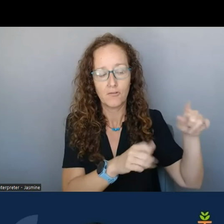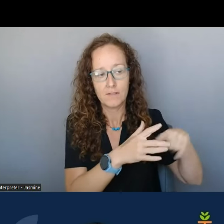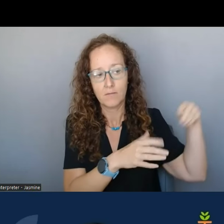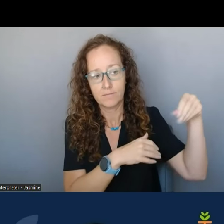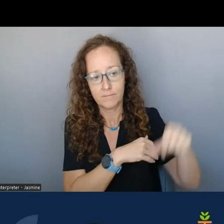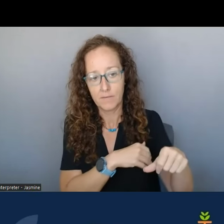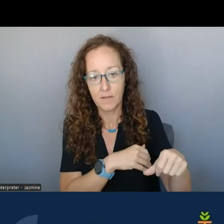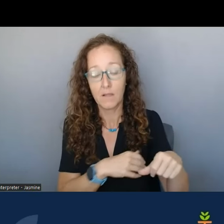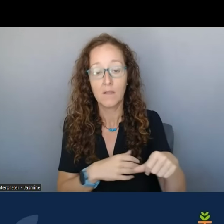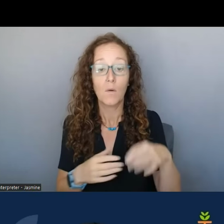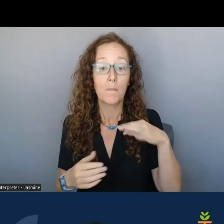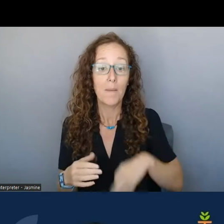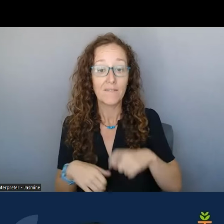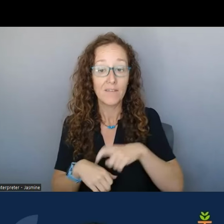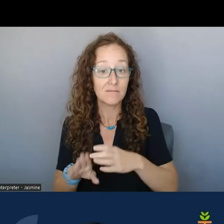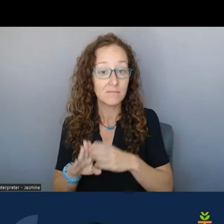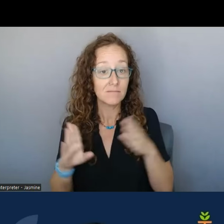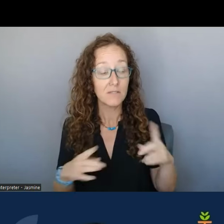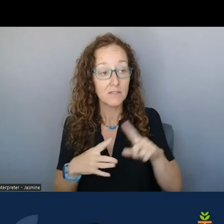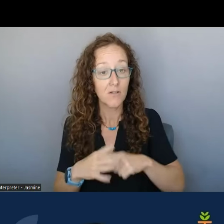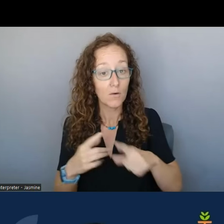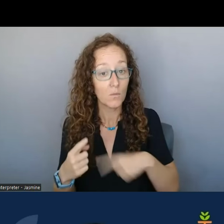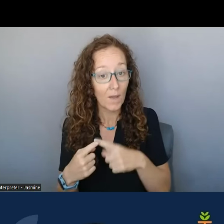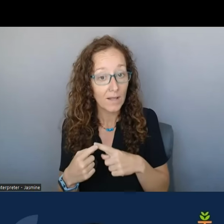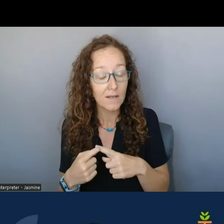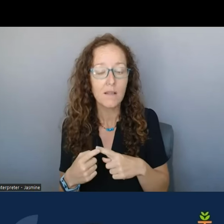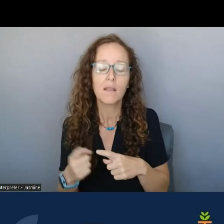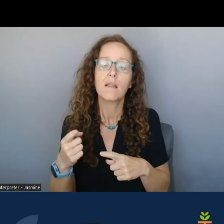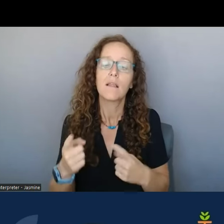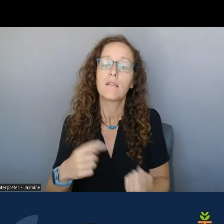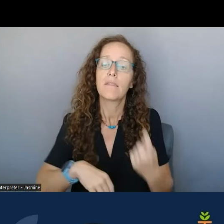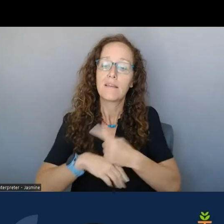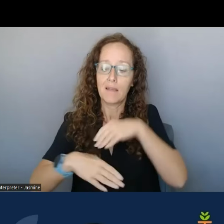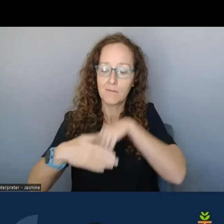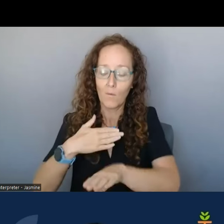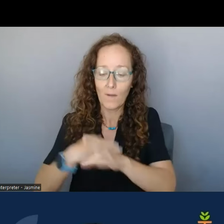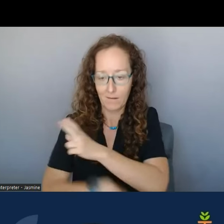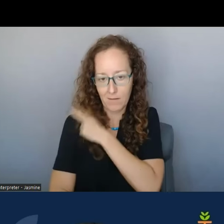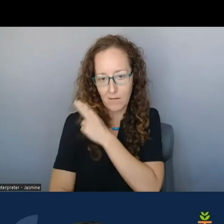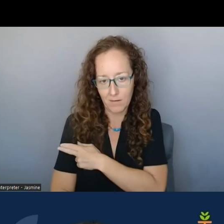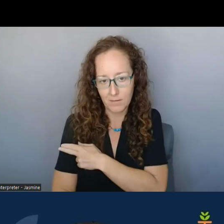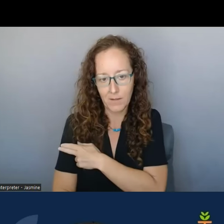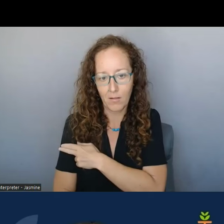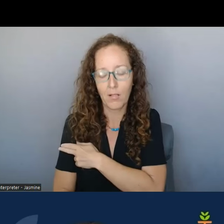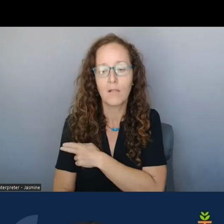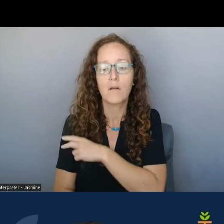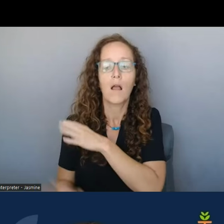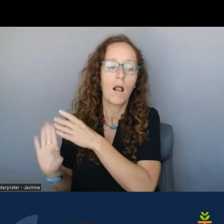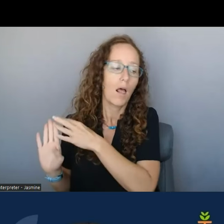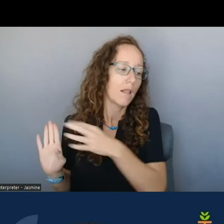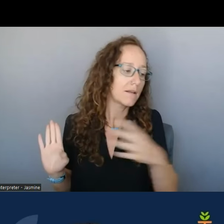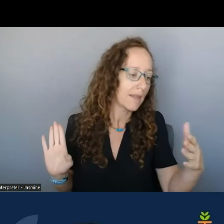ends when you're out of the hospital or not receiving skilled care for 60 plus consecutive